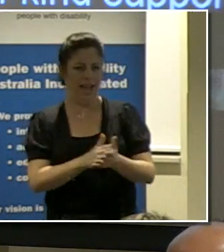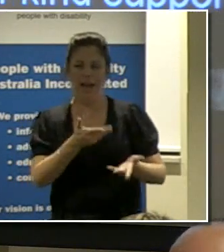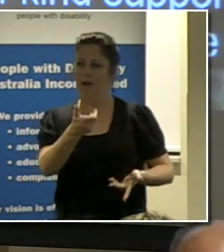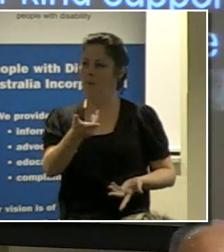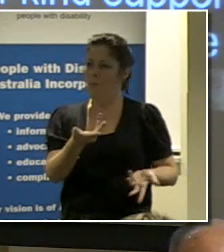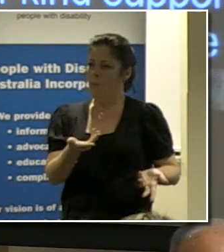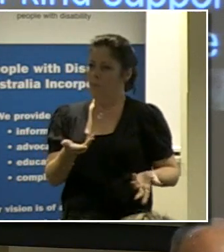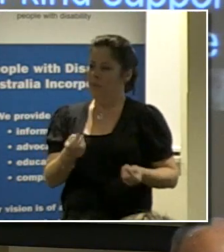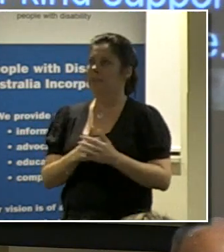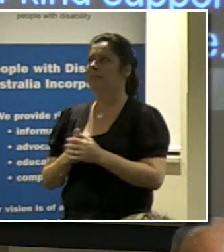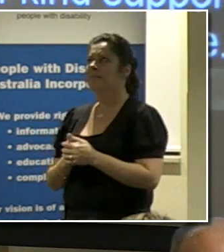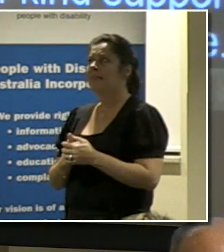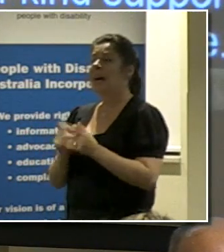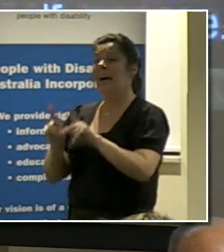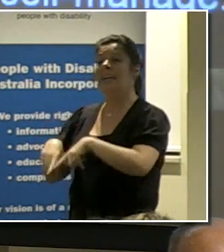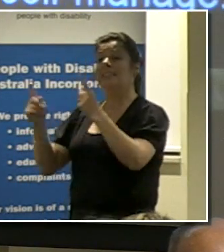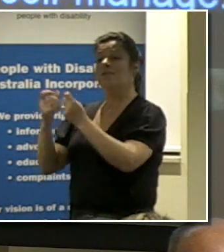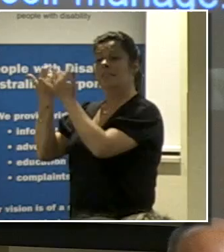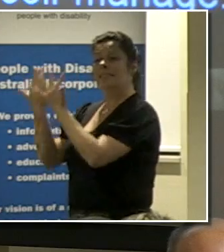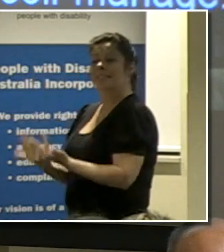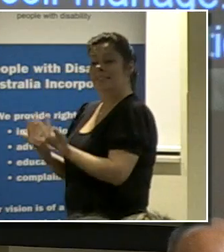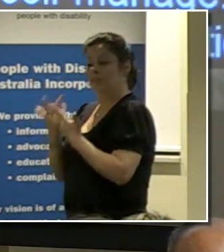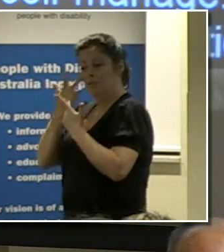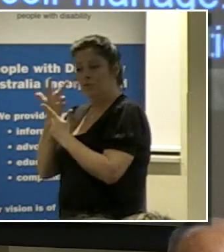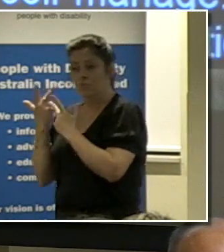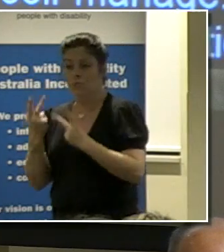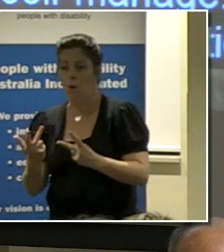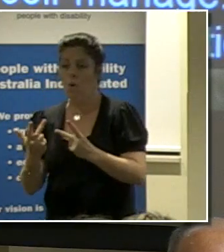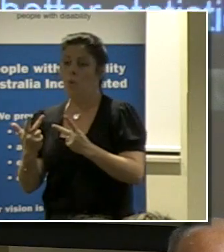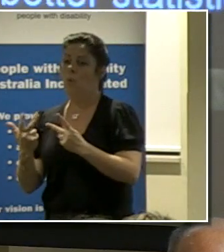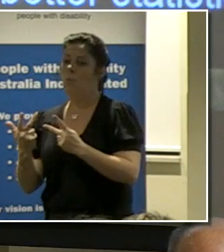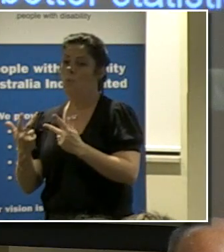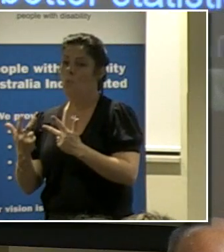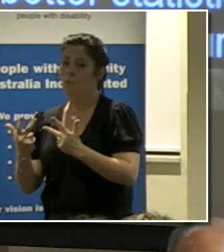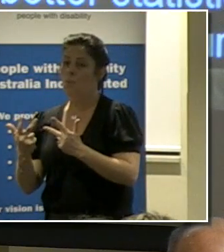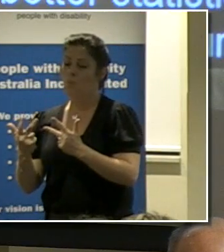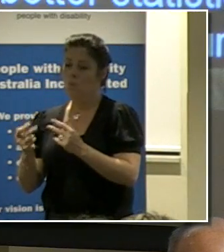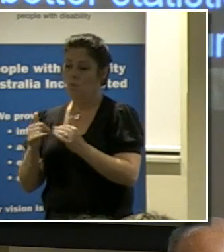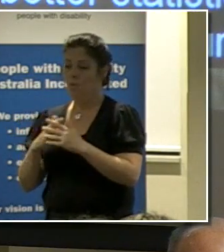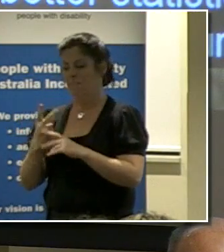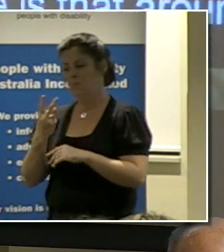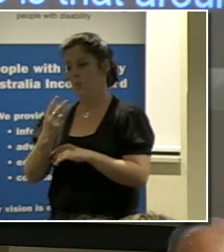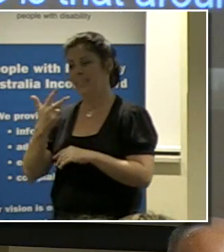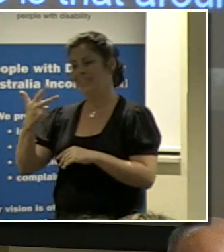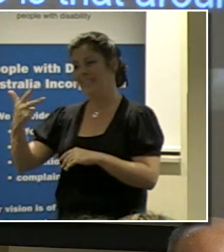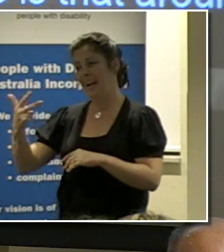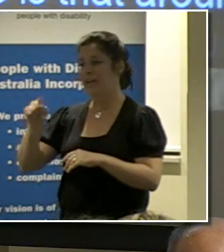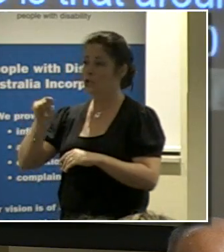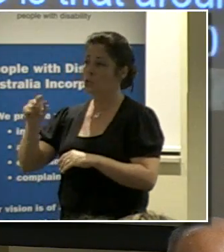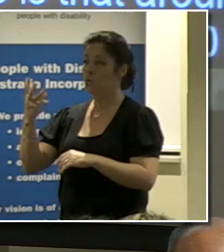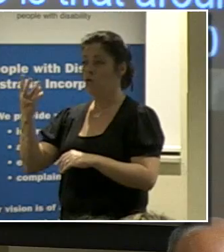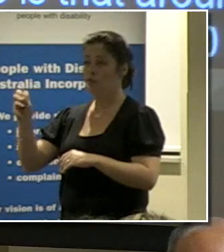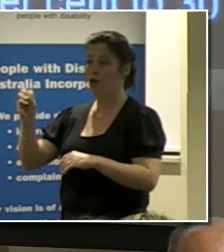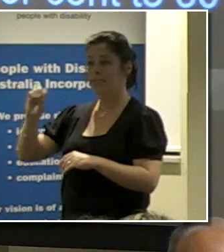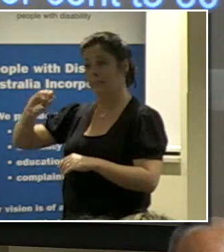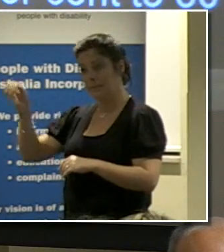better statistic that we have is that round about 28 to 30% of participants